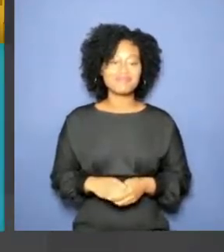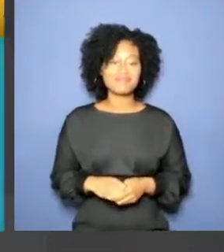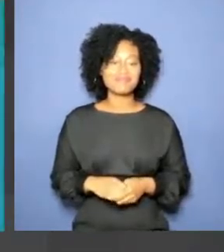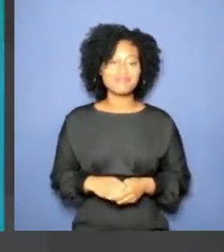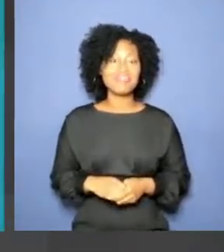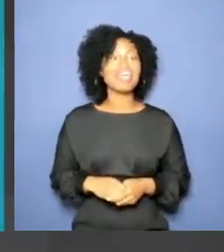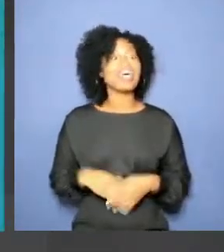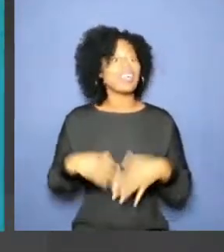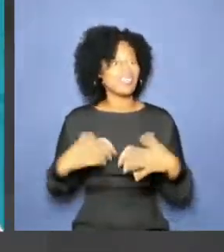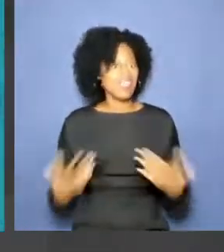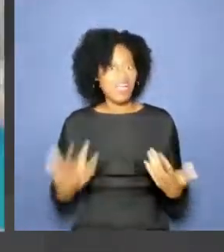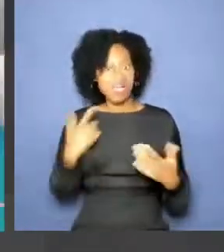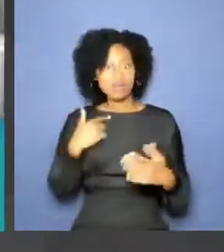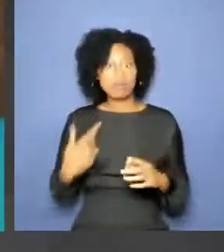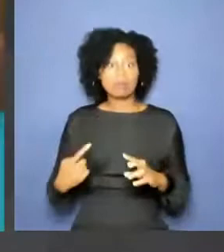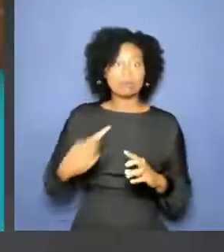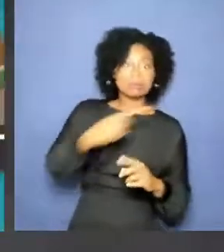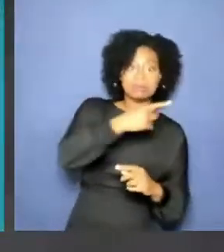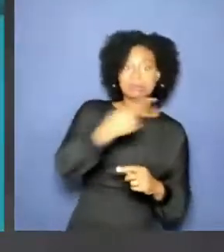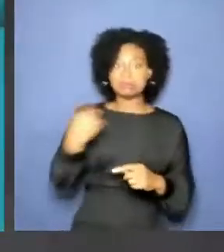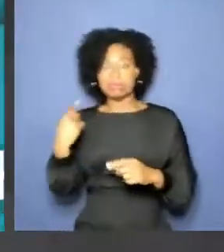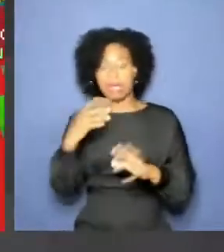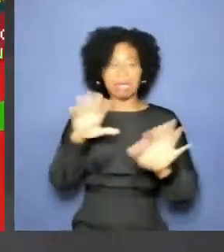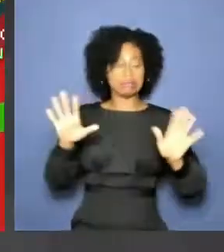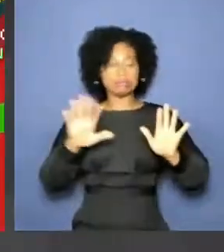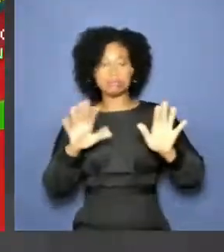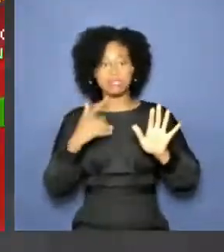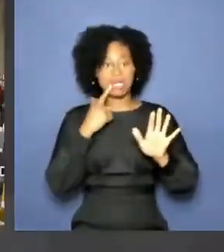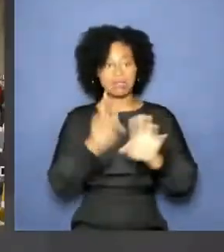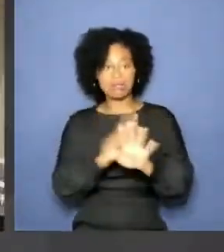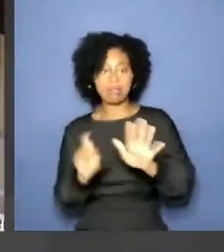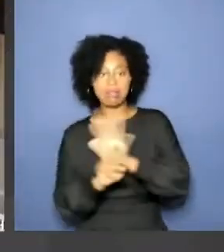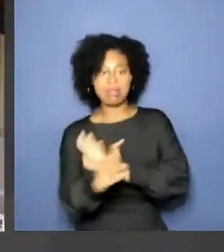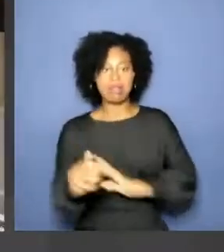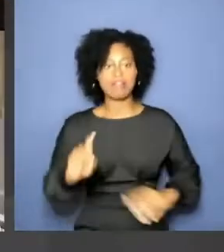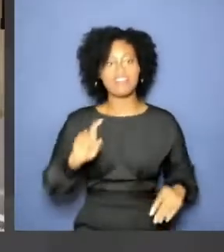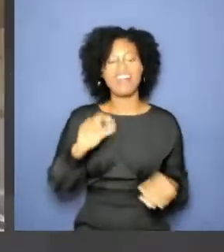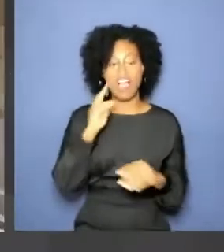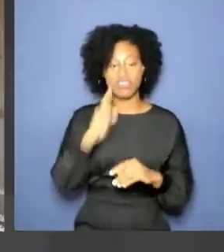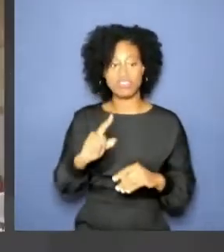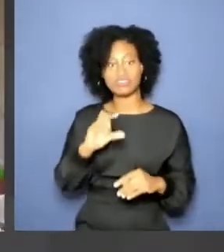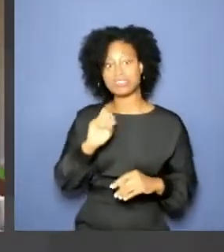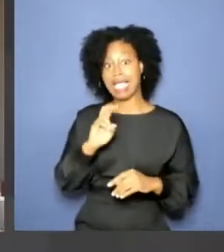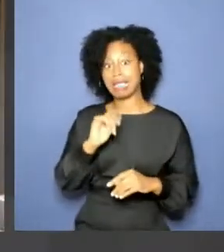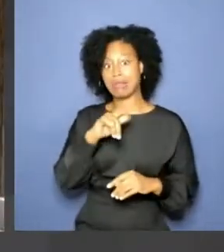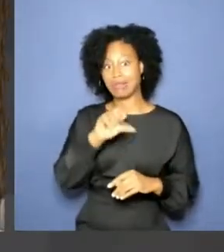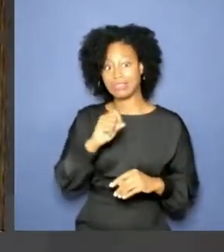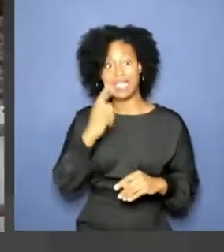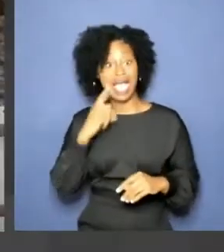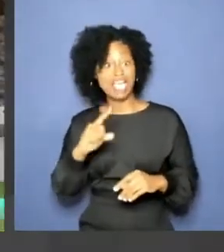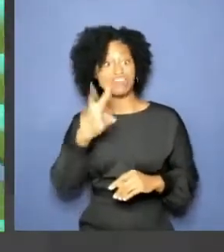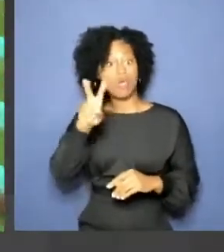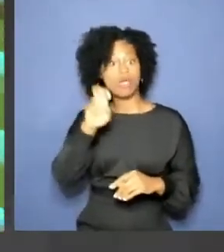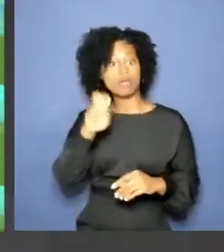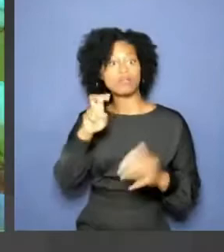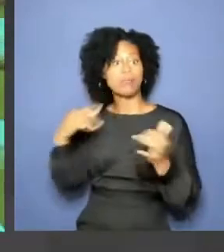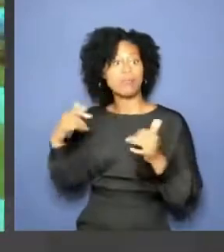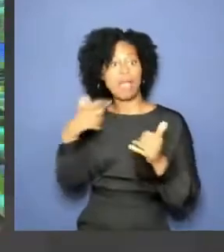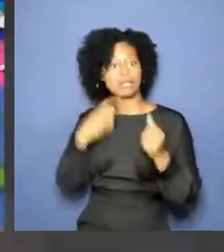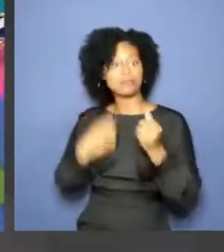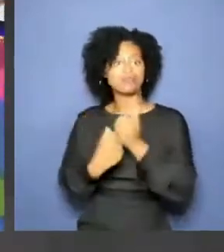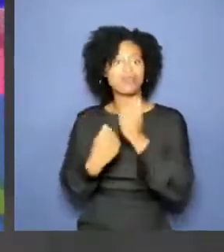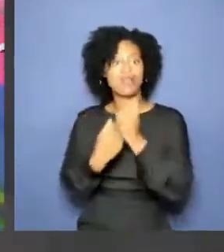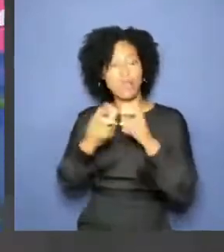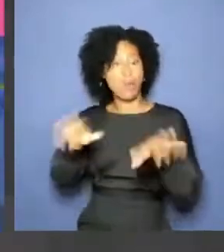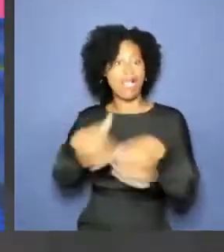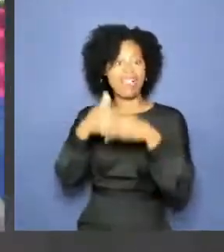A continuación todos deberán de esquivar las poderosísimas chanclas. 200 jugadores asisten a mi boda. 200